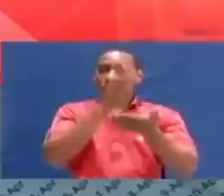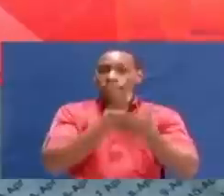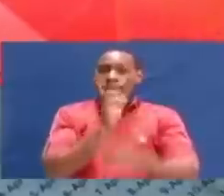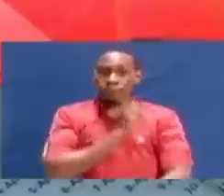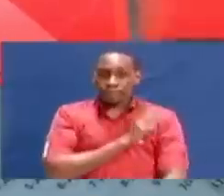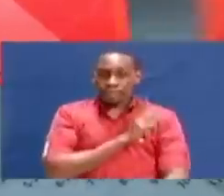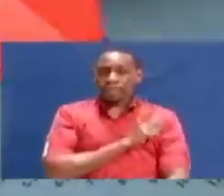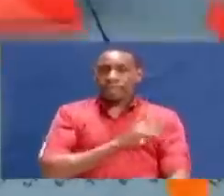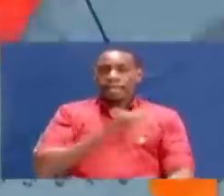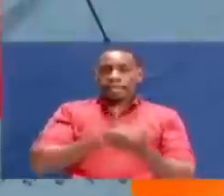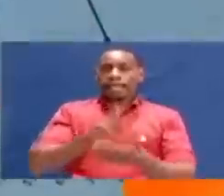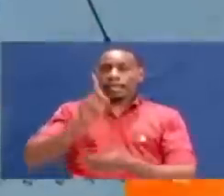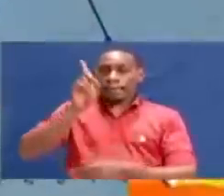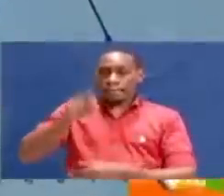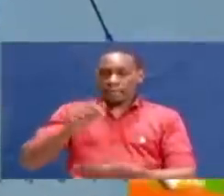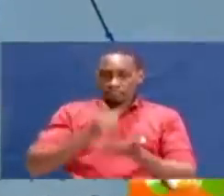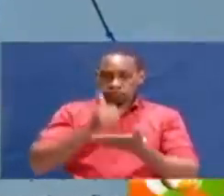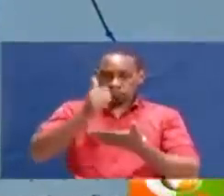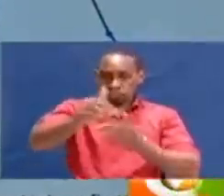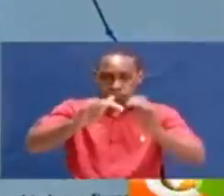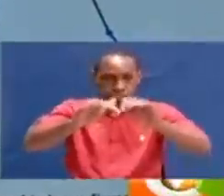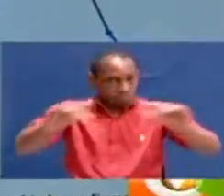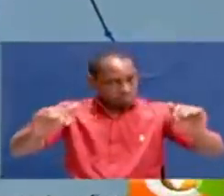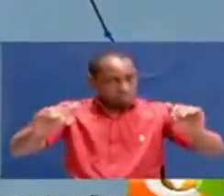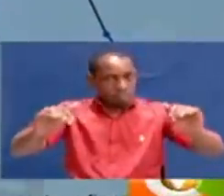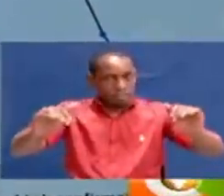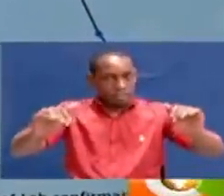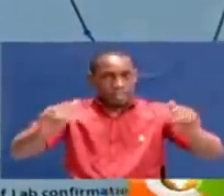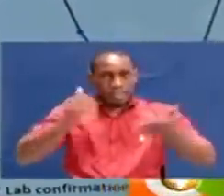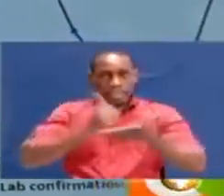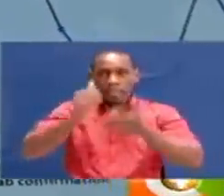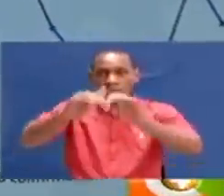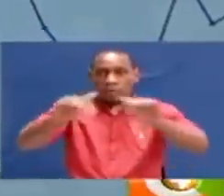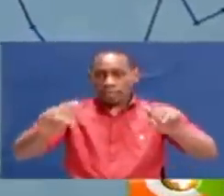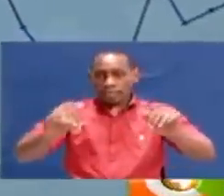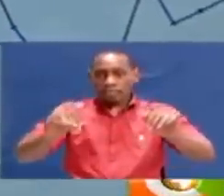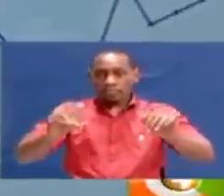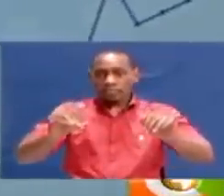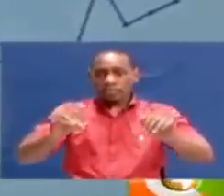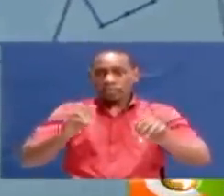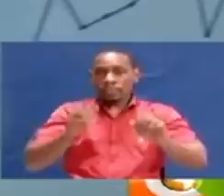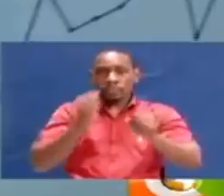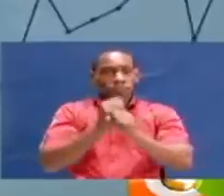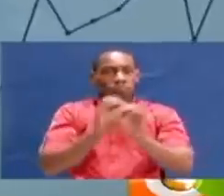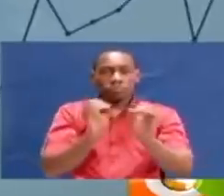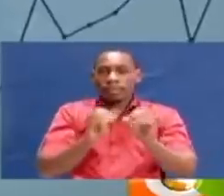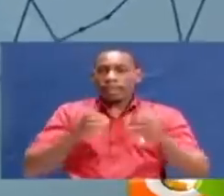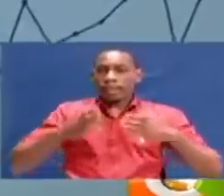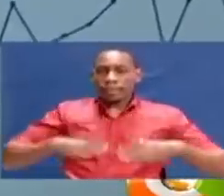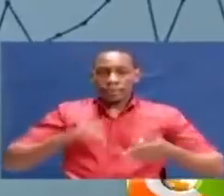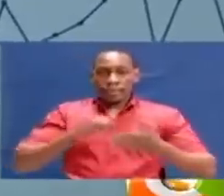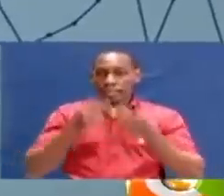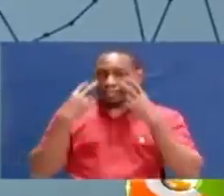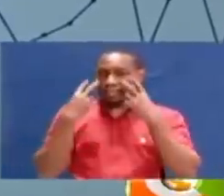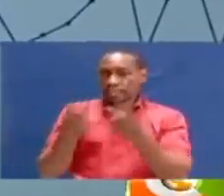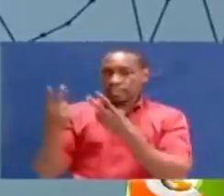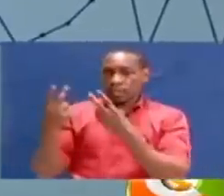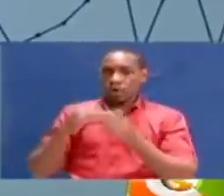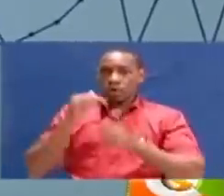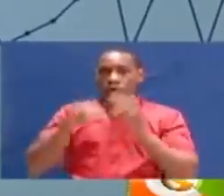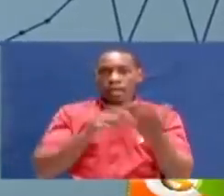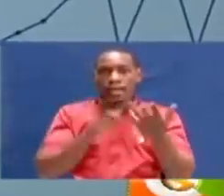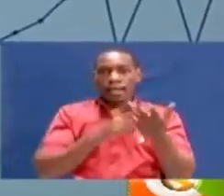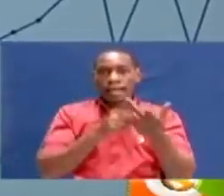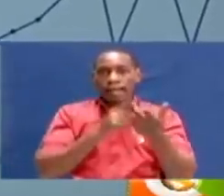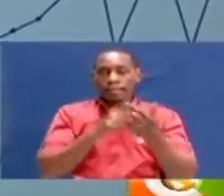the mandatory quarantining. Had we not quarantined when we did, these people you are seeing here, all these figures, would